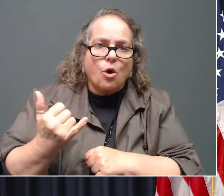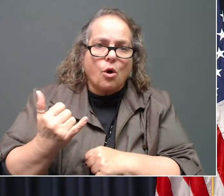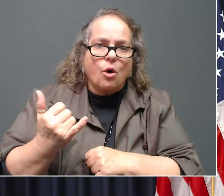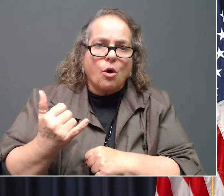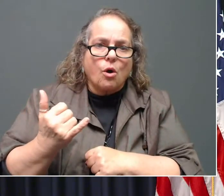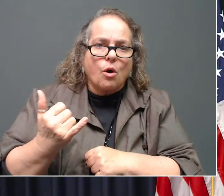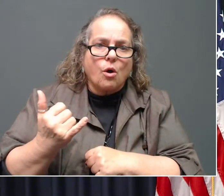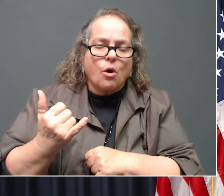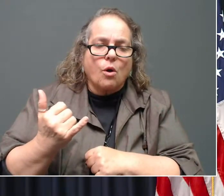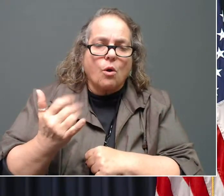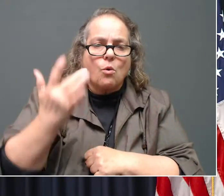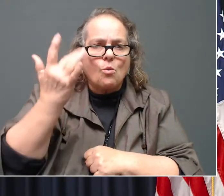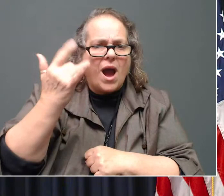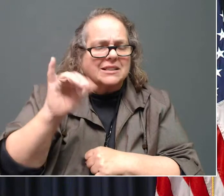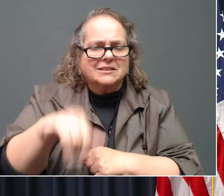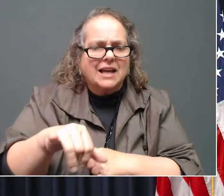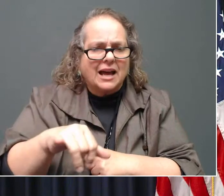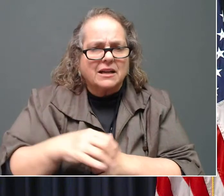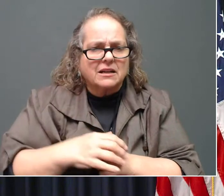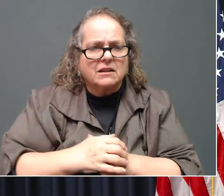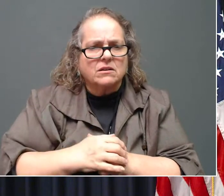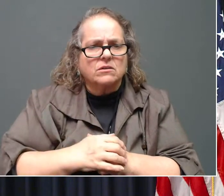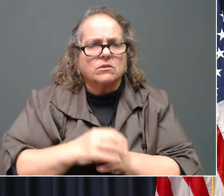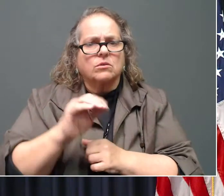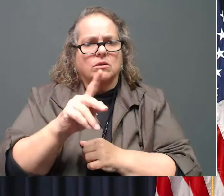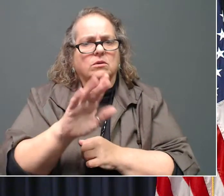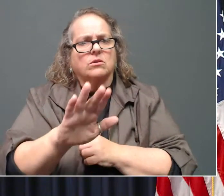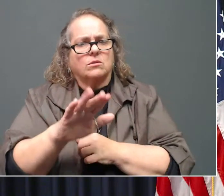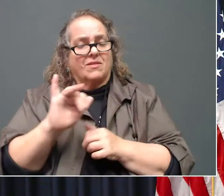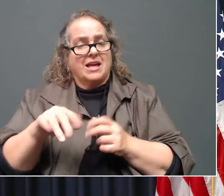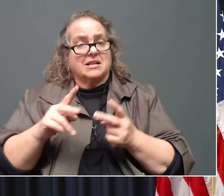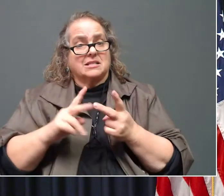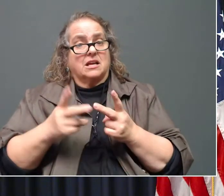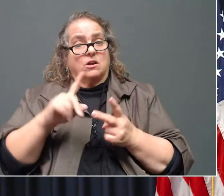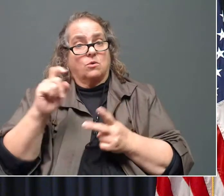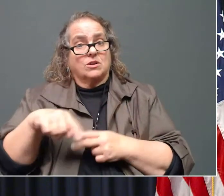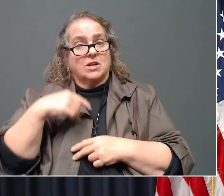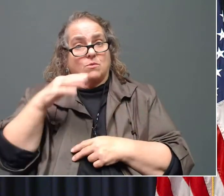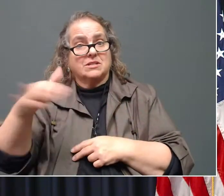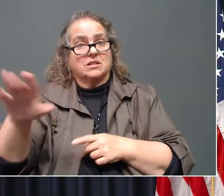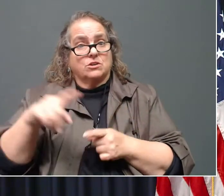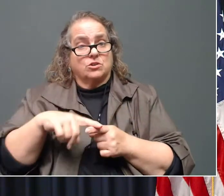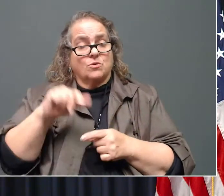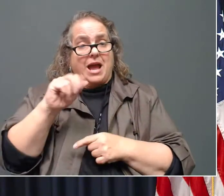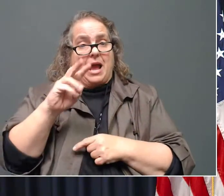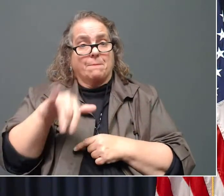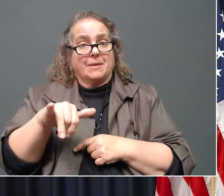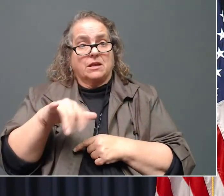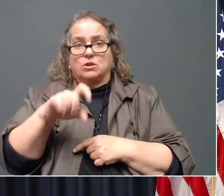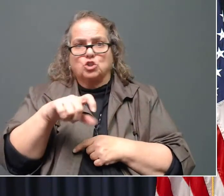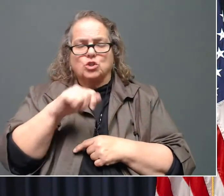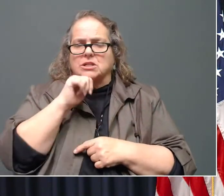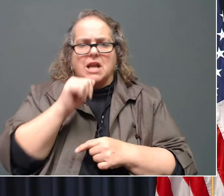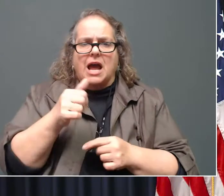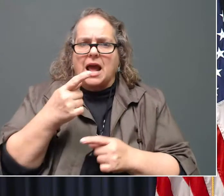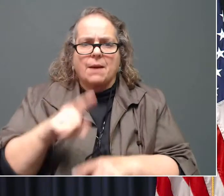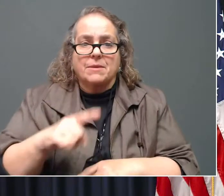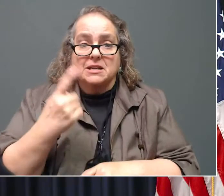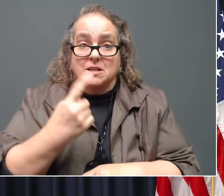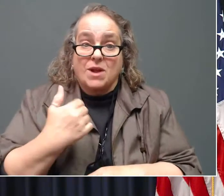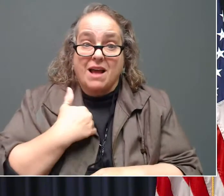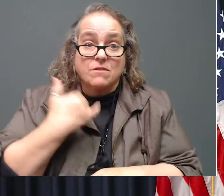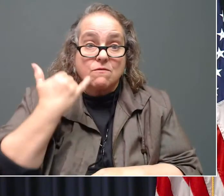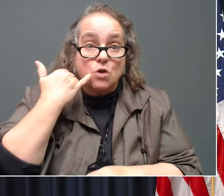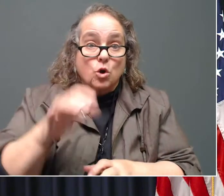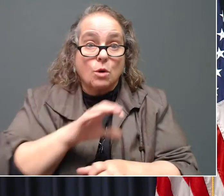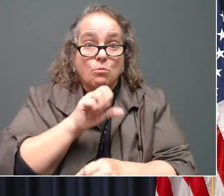you. So I'll send that second question to Amy Cubbage, and that shouldn't happen. If somebody has a phone appointment scheduled, they